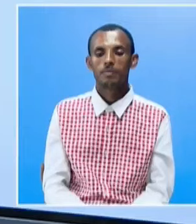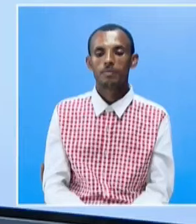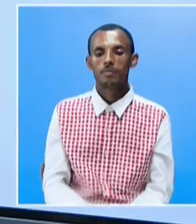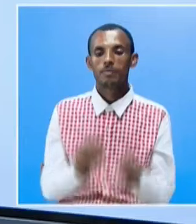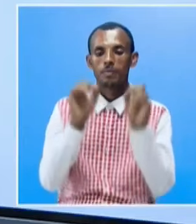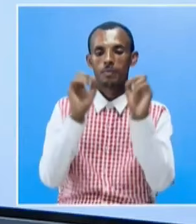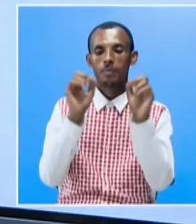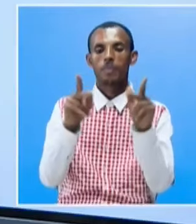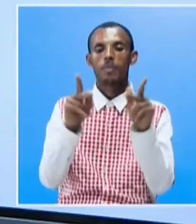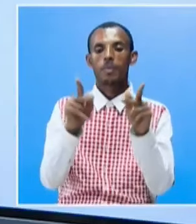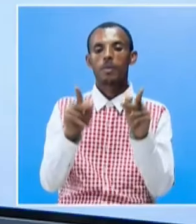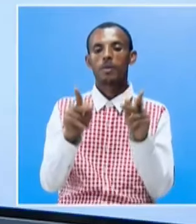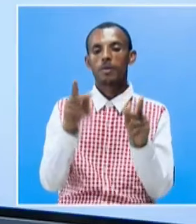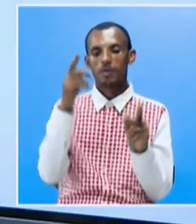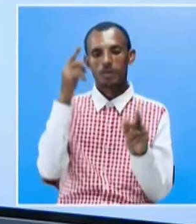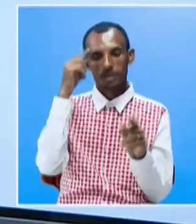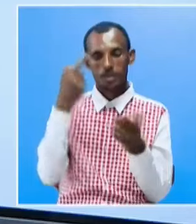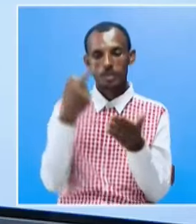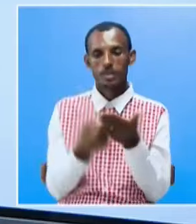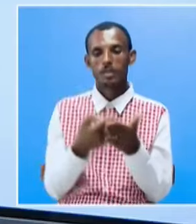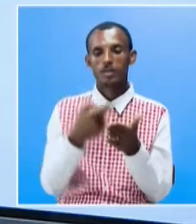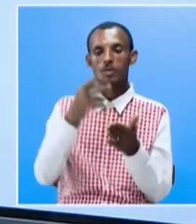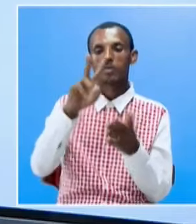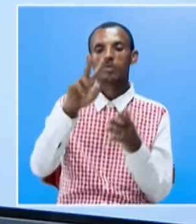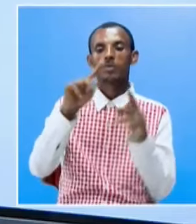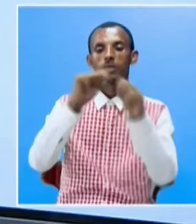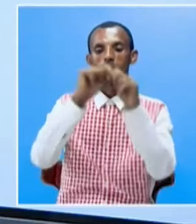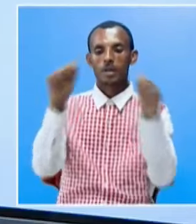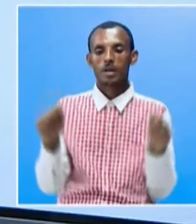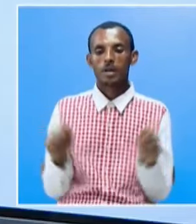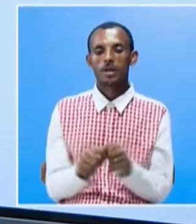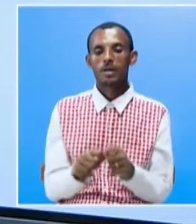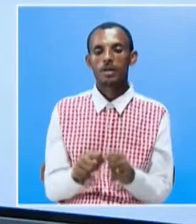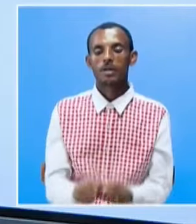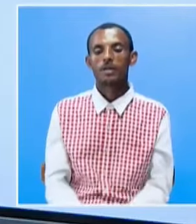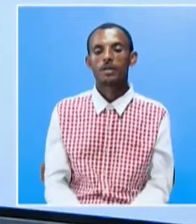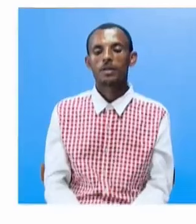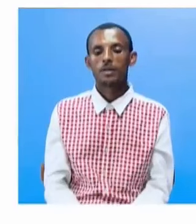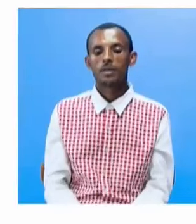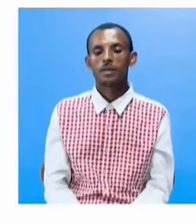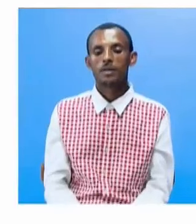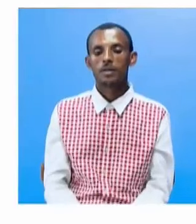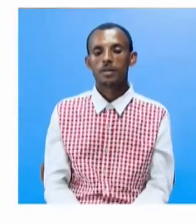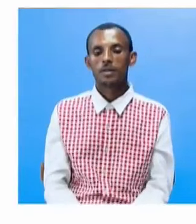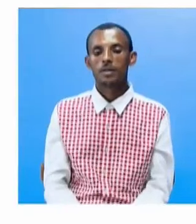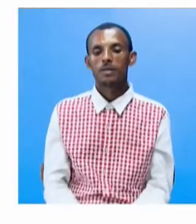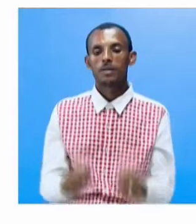okay, considering these two triangles, triangle